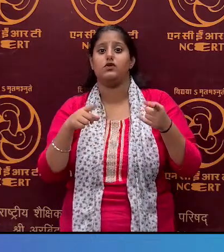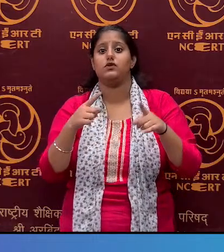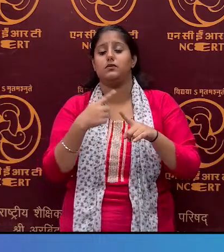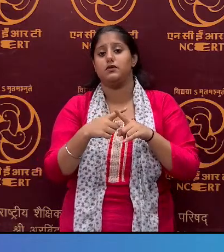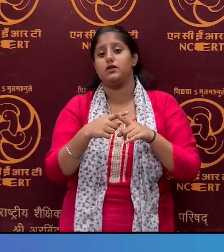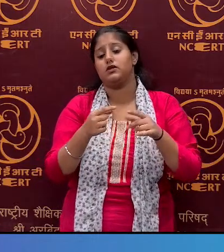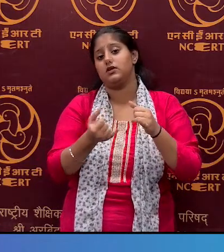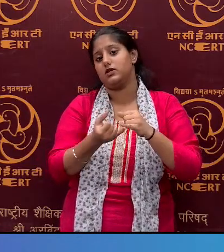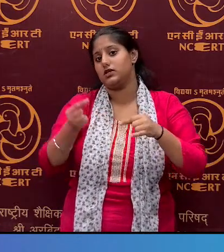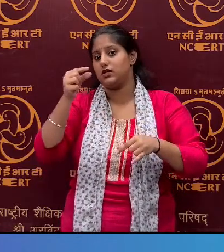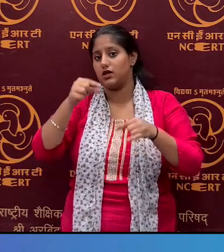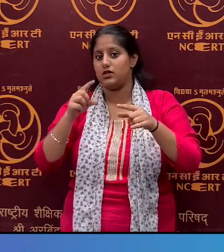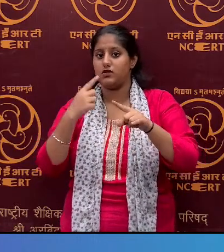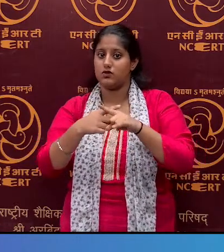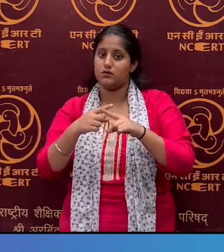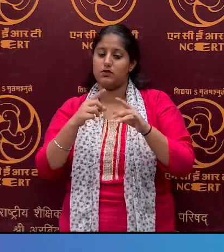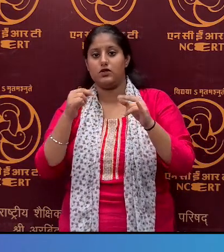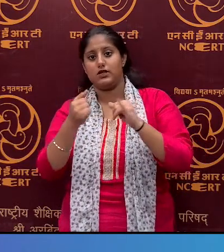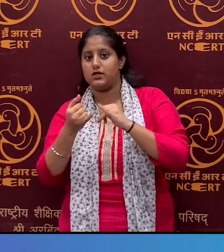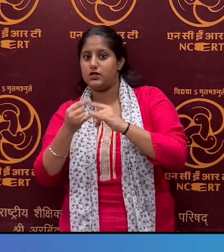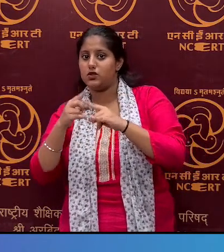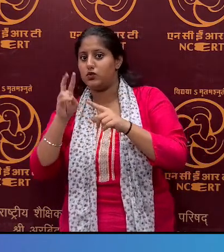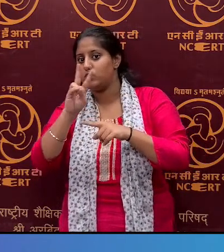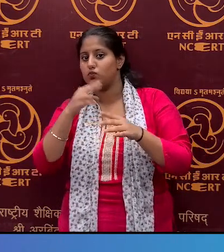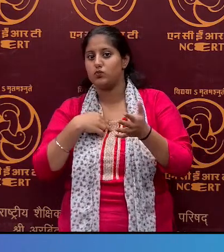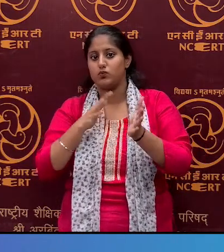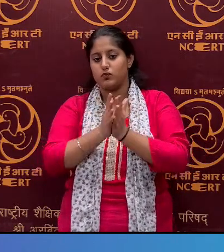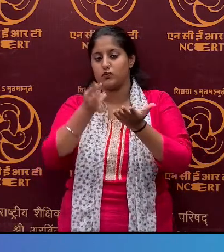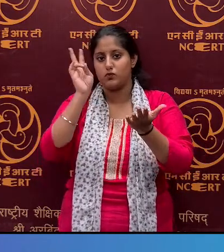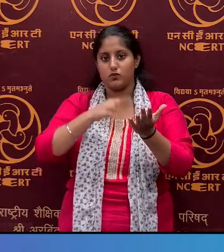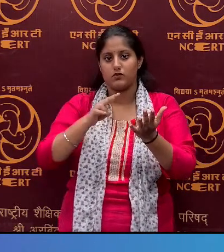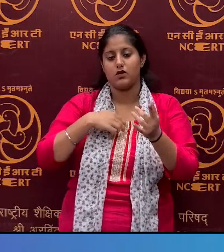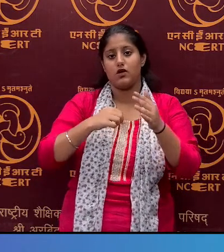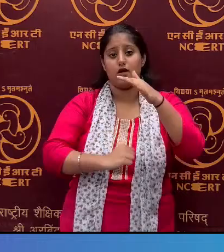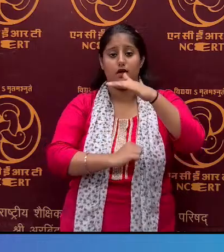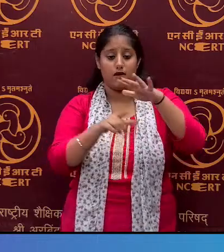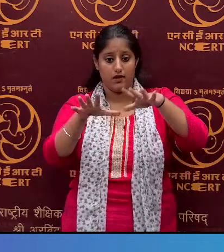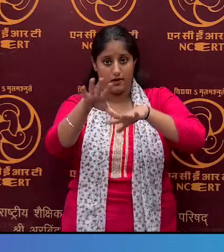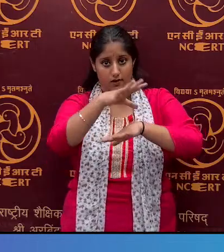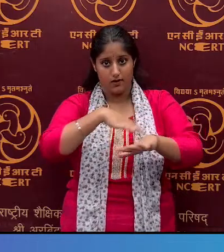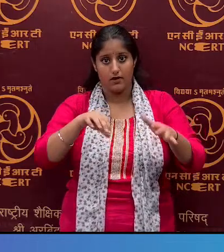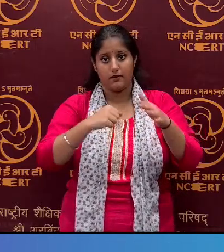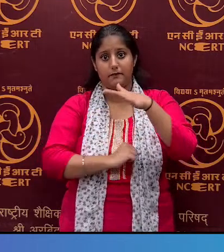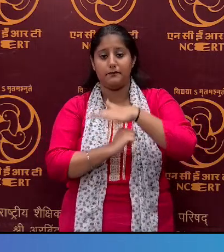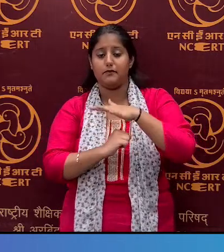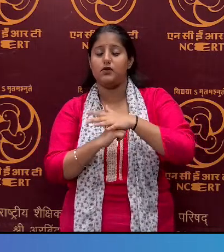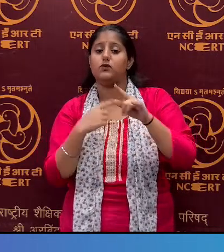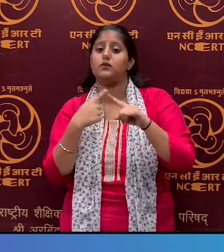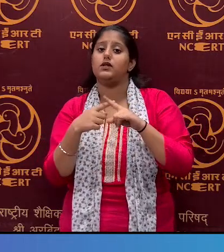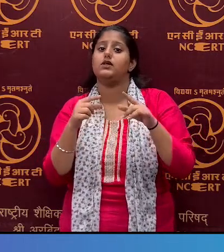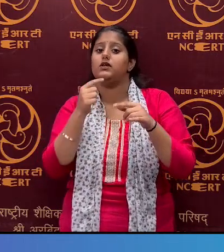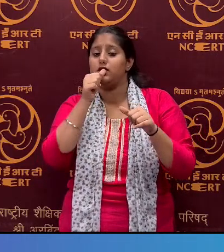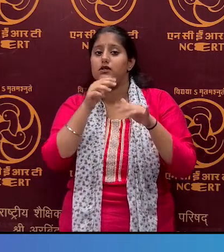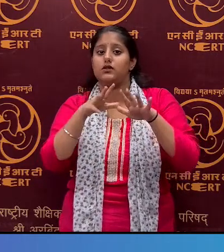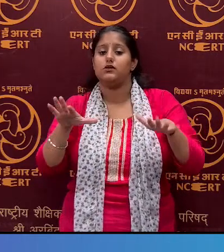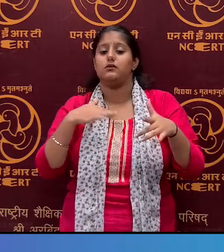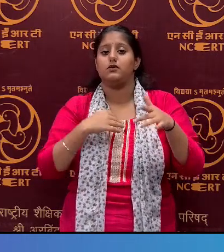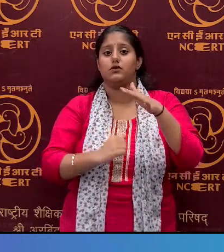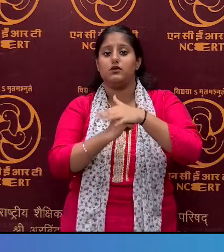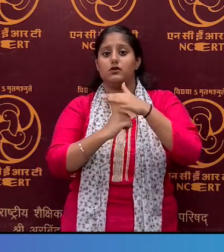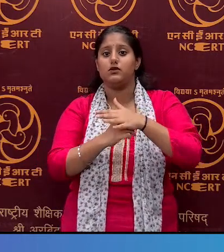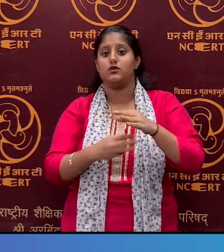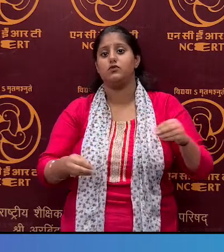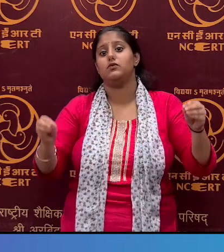in sciences and social sciences both. These land bridge and sea bridge moderate the temperature of coastal area